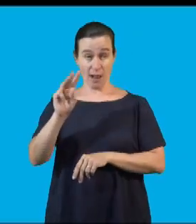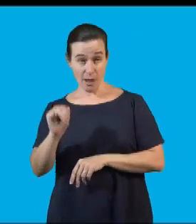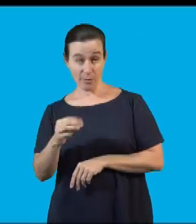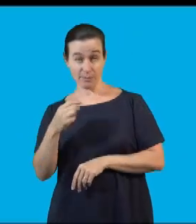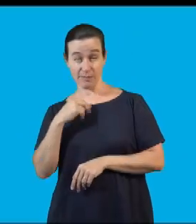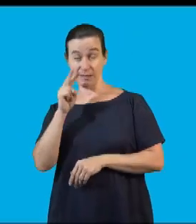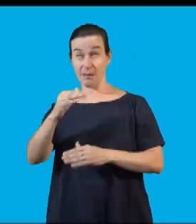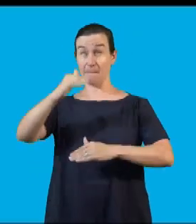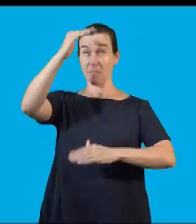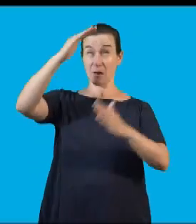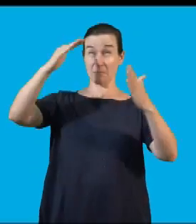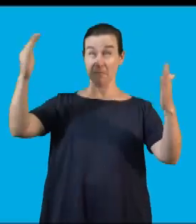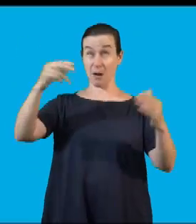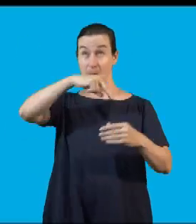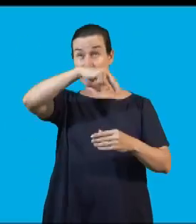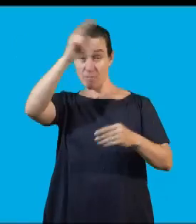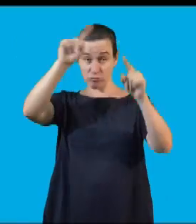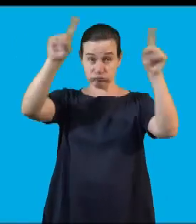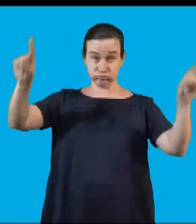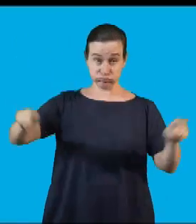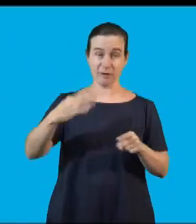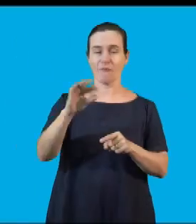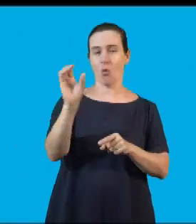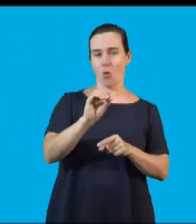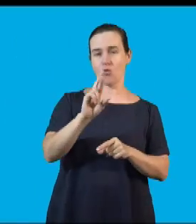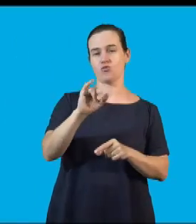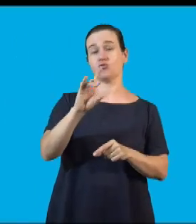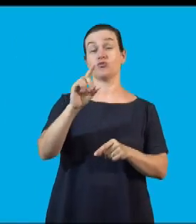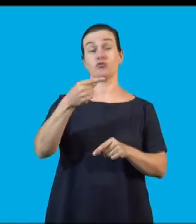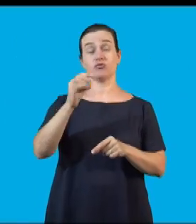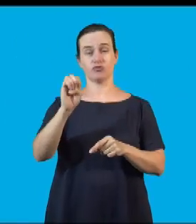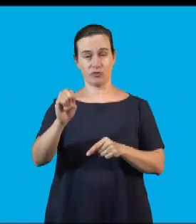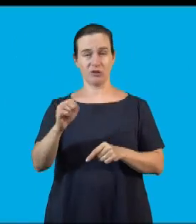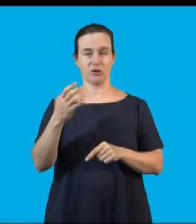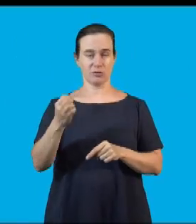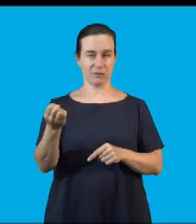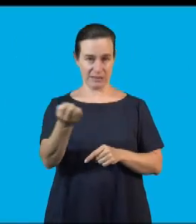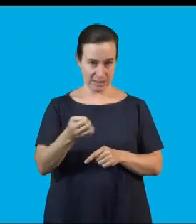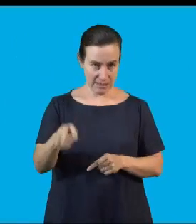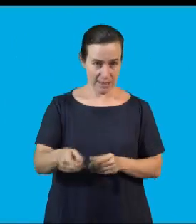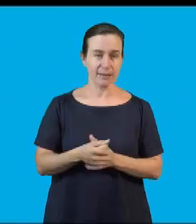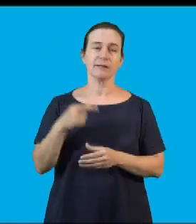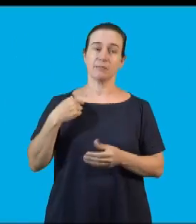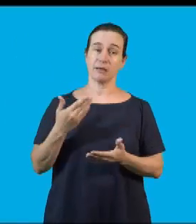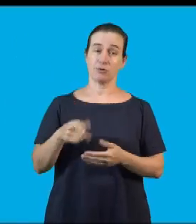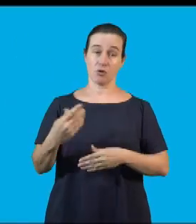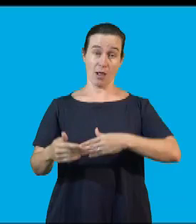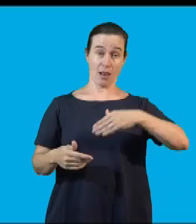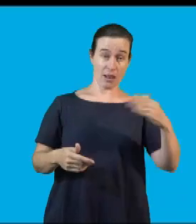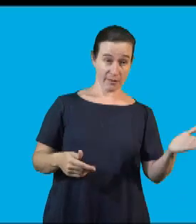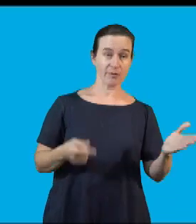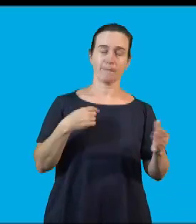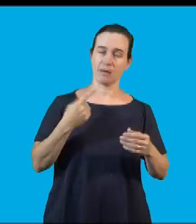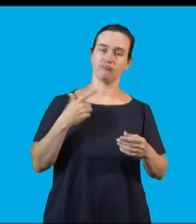sign for Oak Ridge Estate. Turn left into Oak Ridge Estate and follow the road for